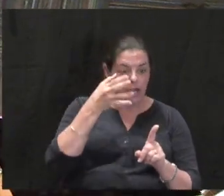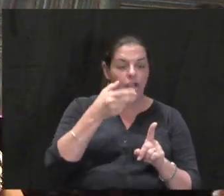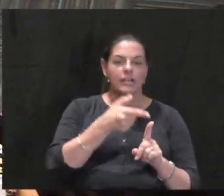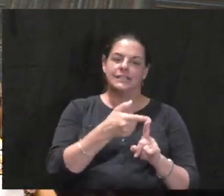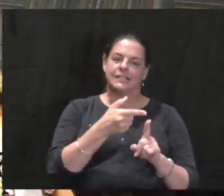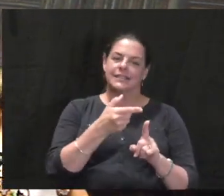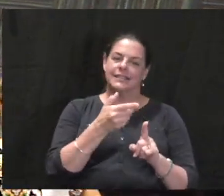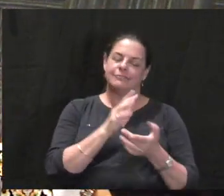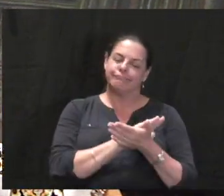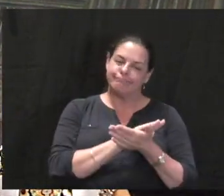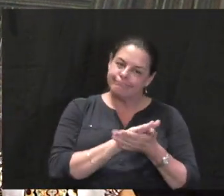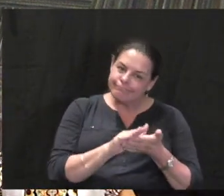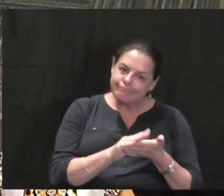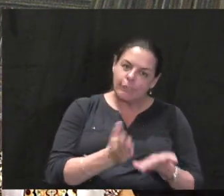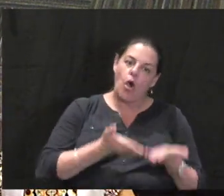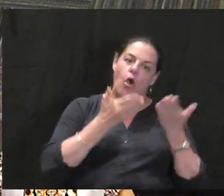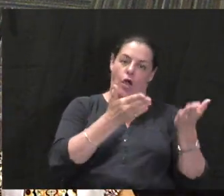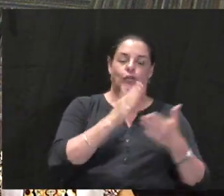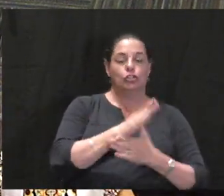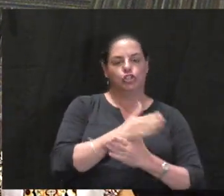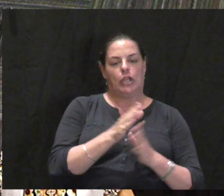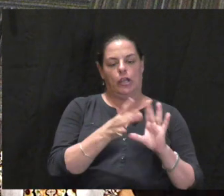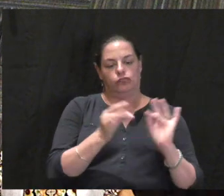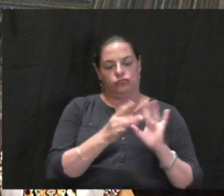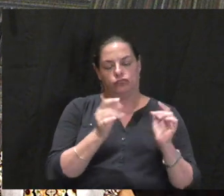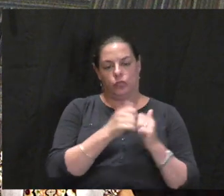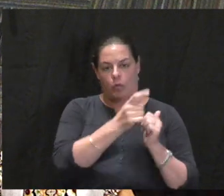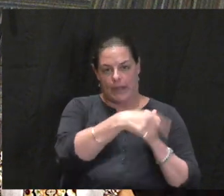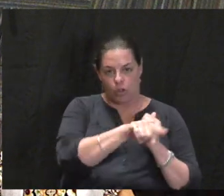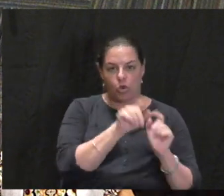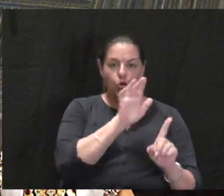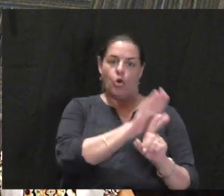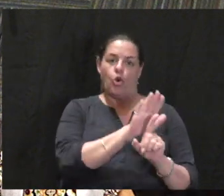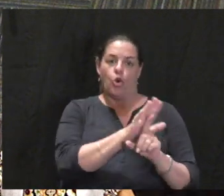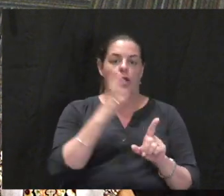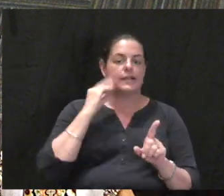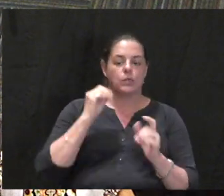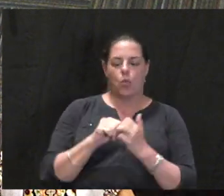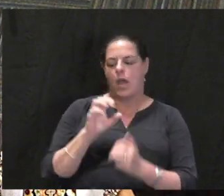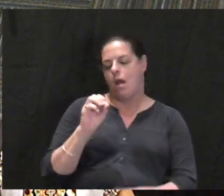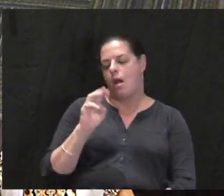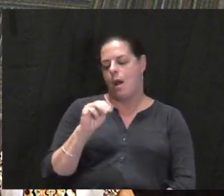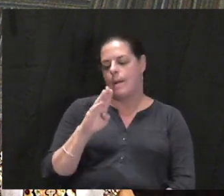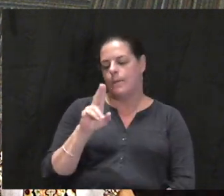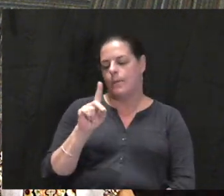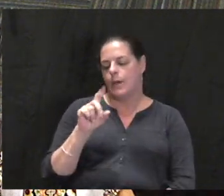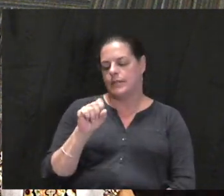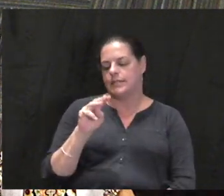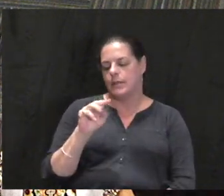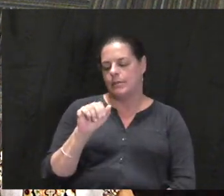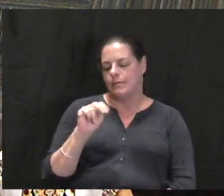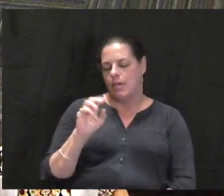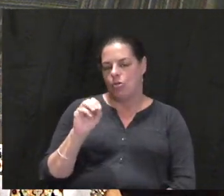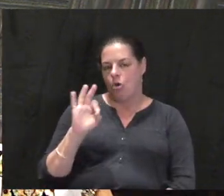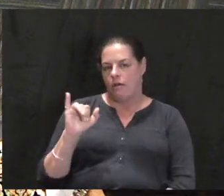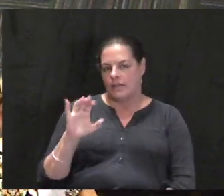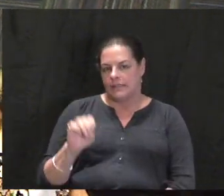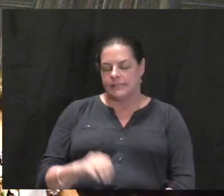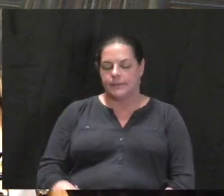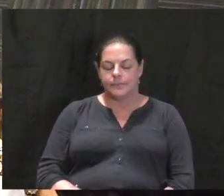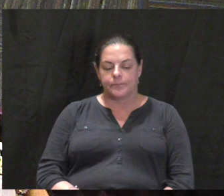As Tammy mentioned, we do a lot of different kinds of things. We do everything from helping parents understand questions